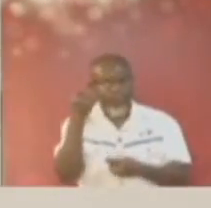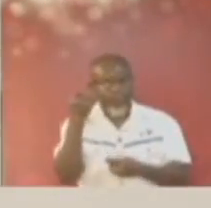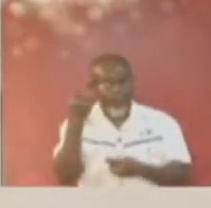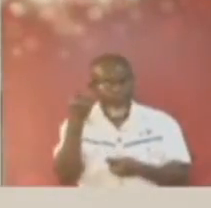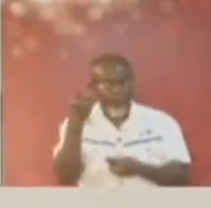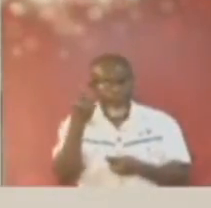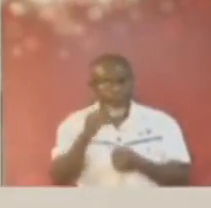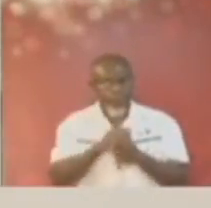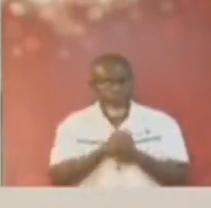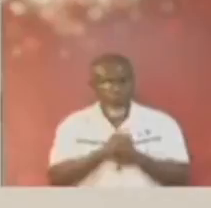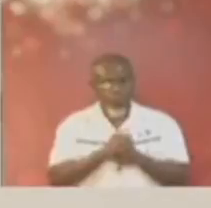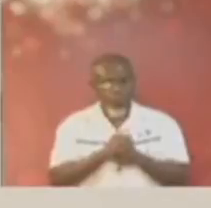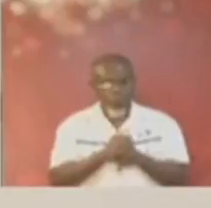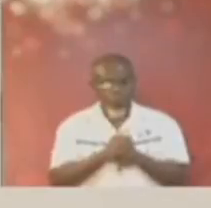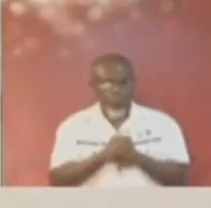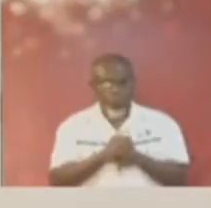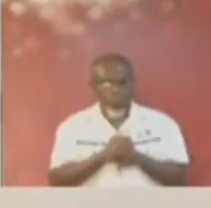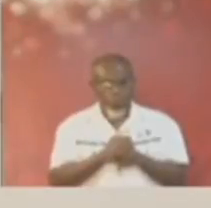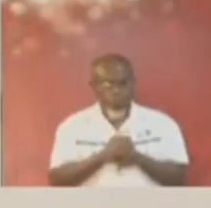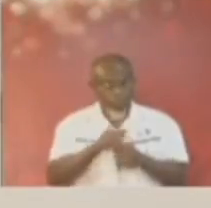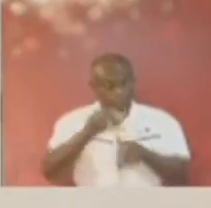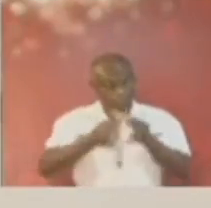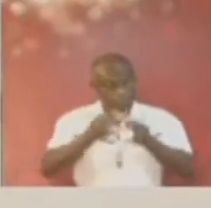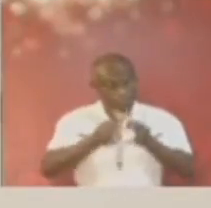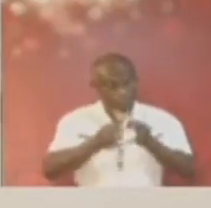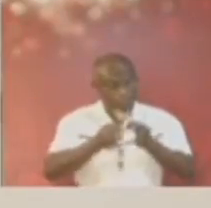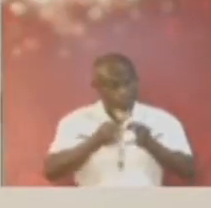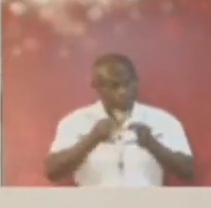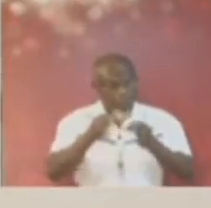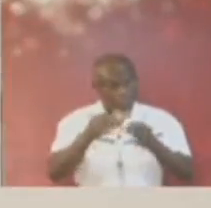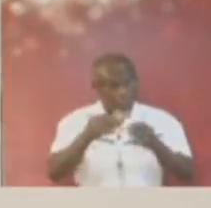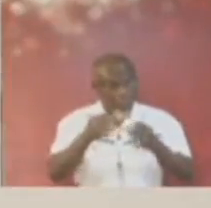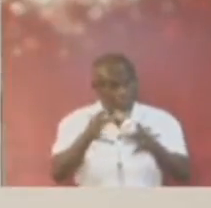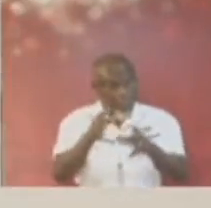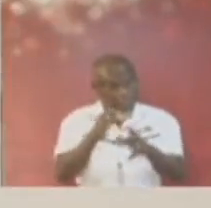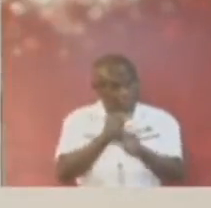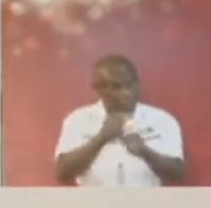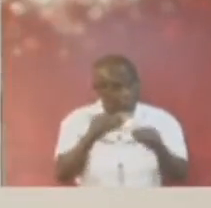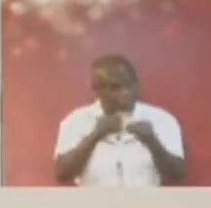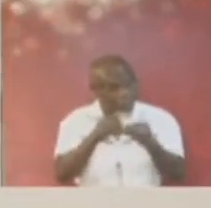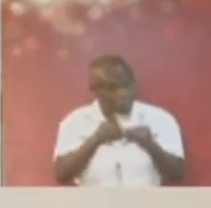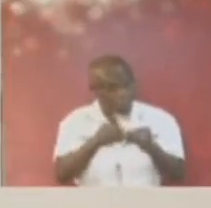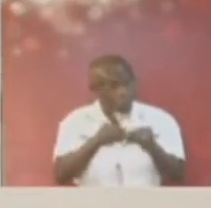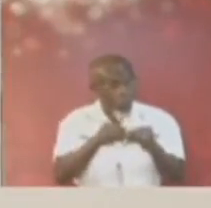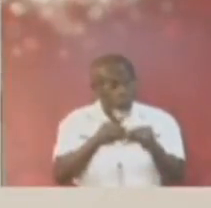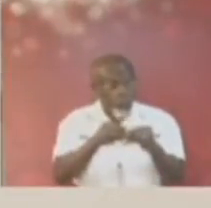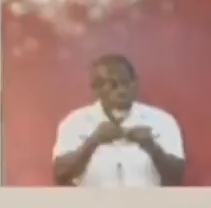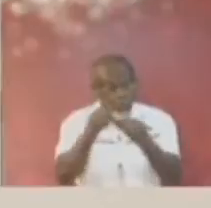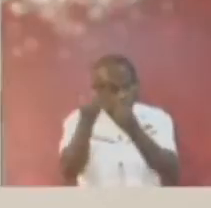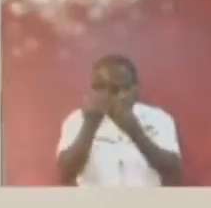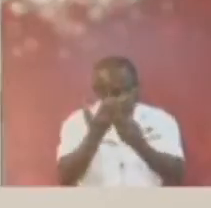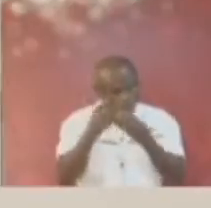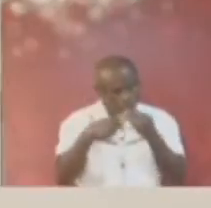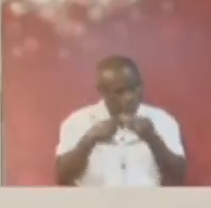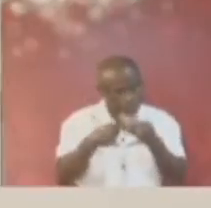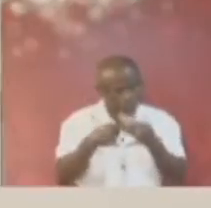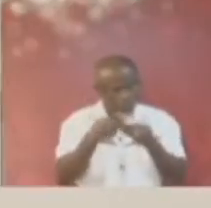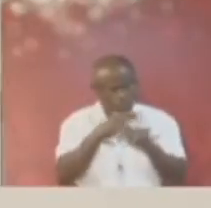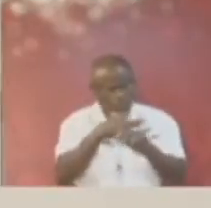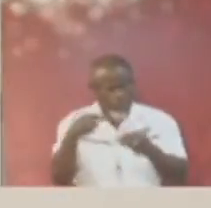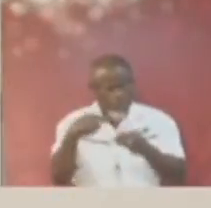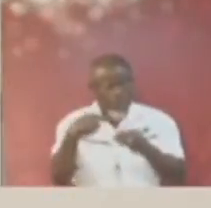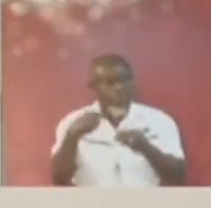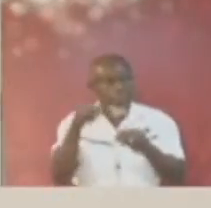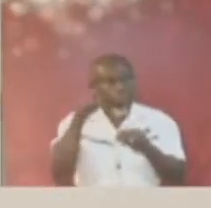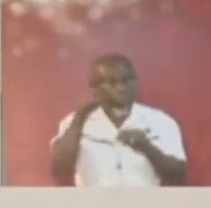available that indicates that there may be additional risk to the passengers who were on the plane, they will be notified. The